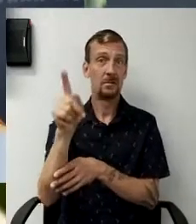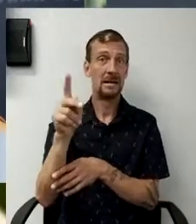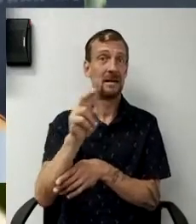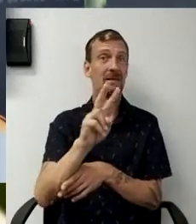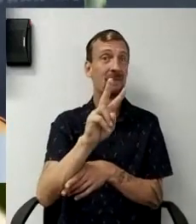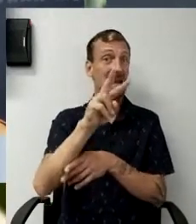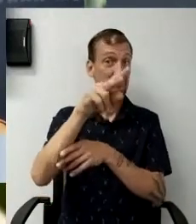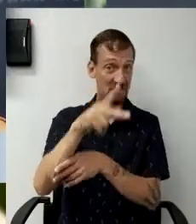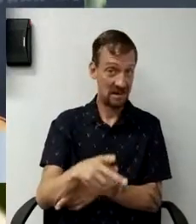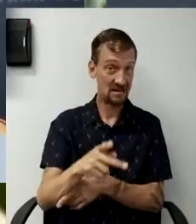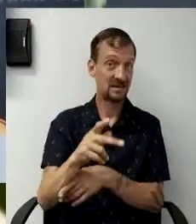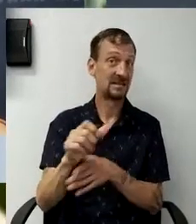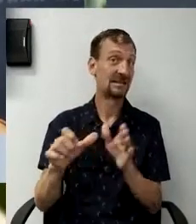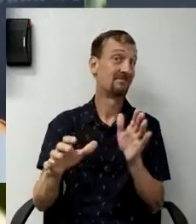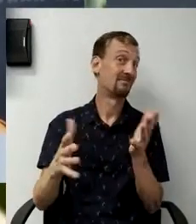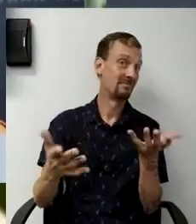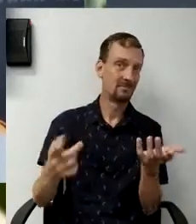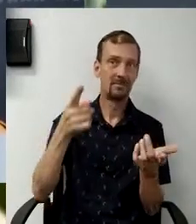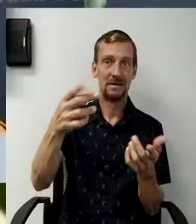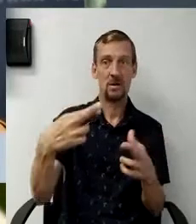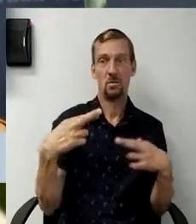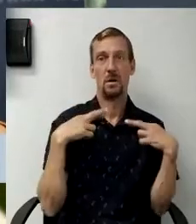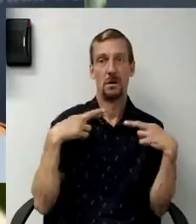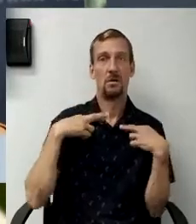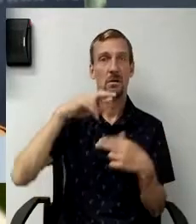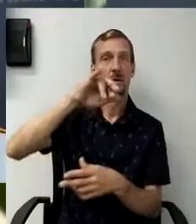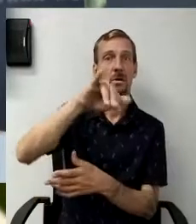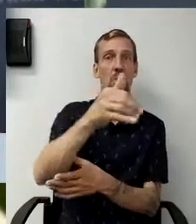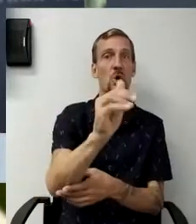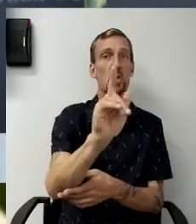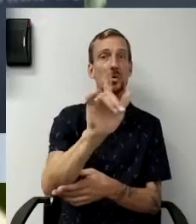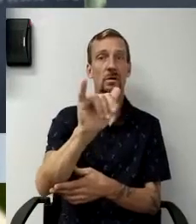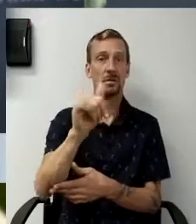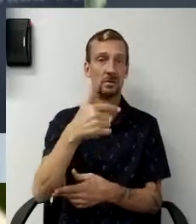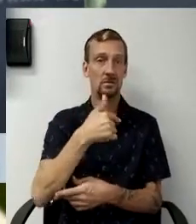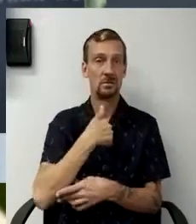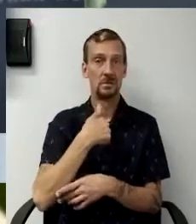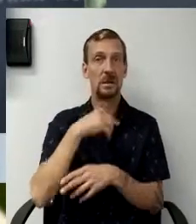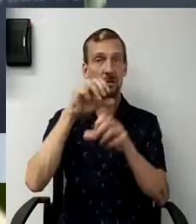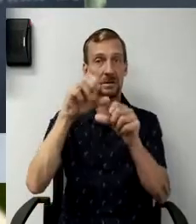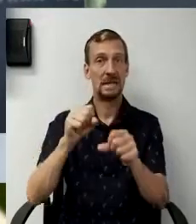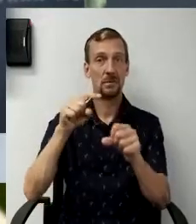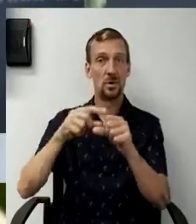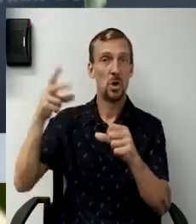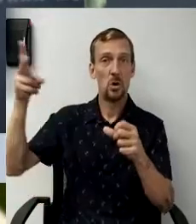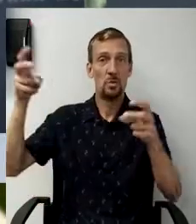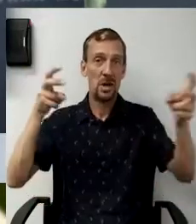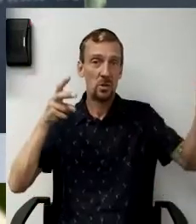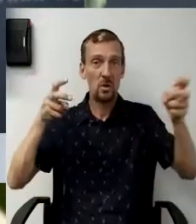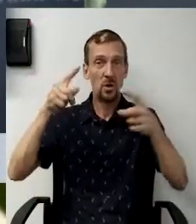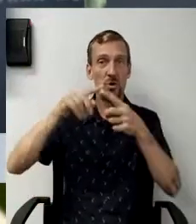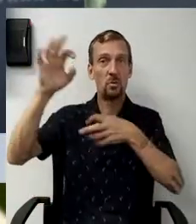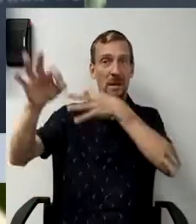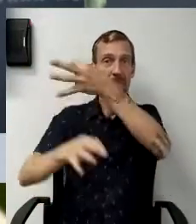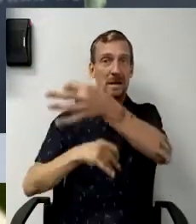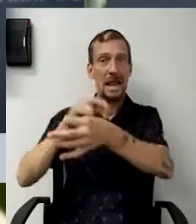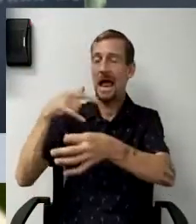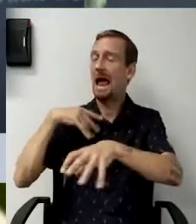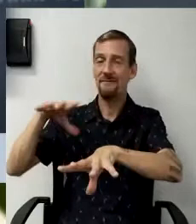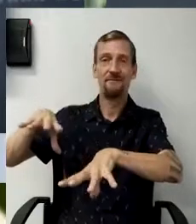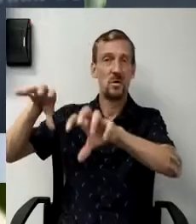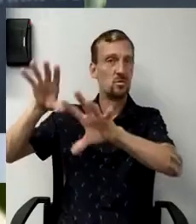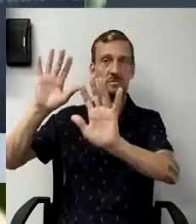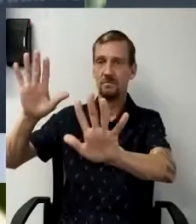vice presidents, retired in July, and I was recruiting to replace him, but I froze that.